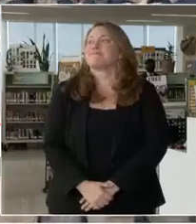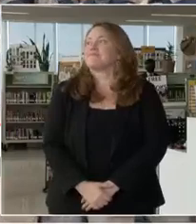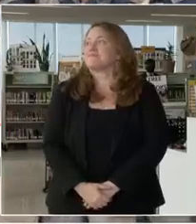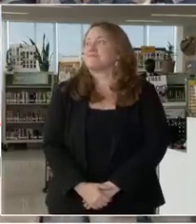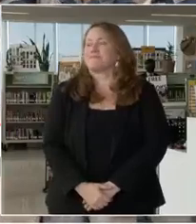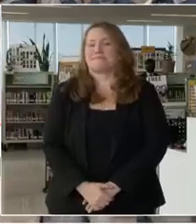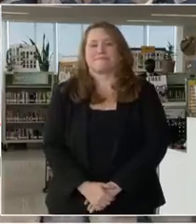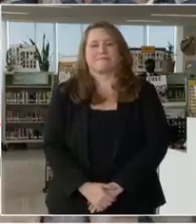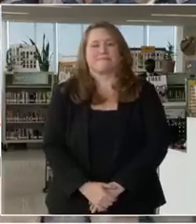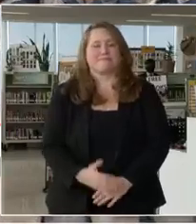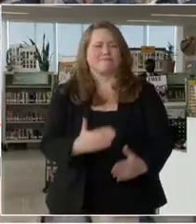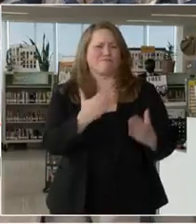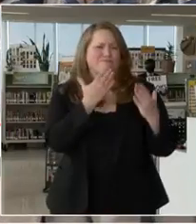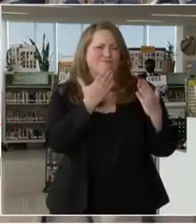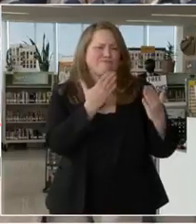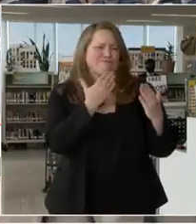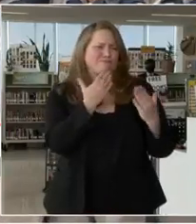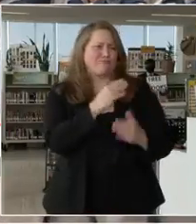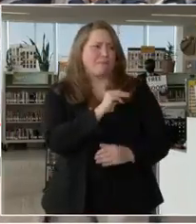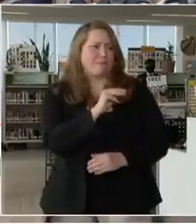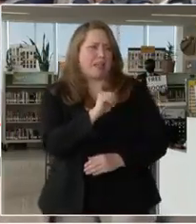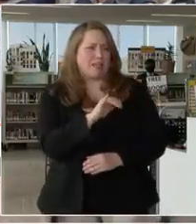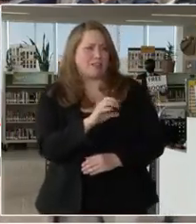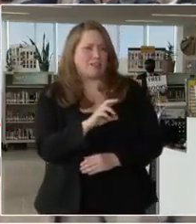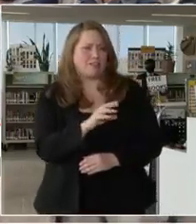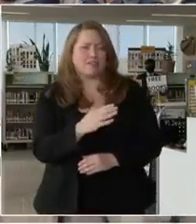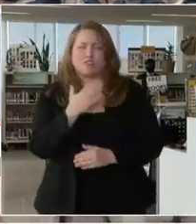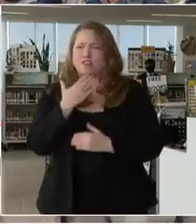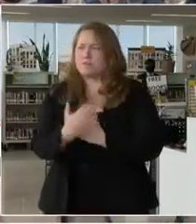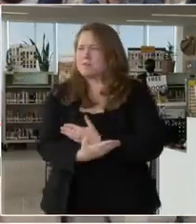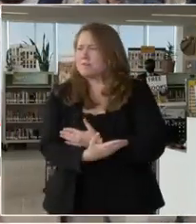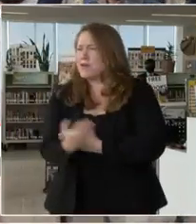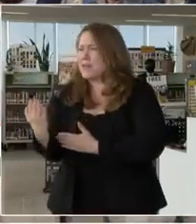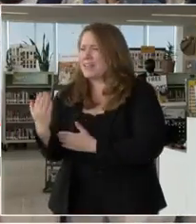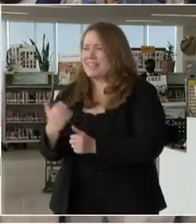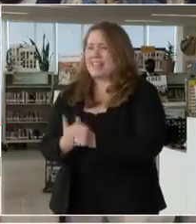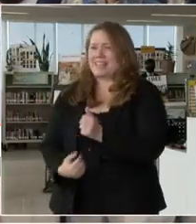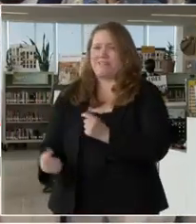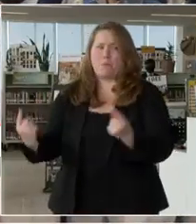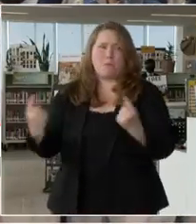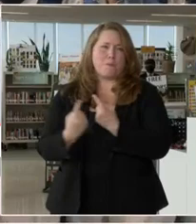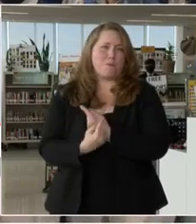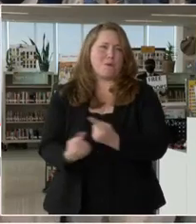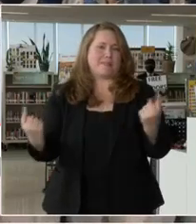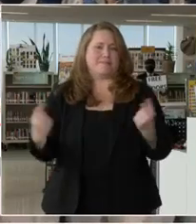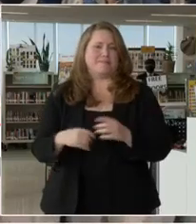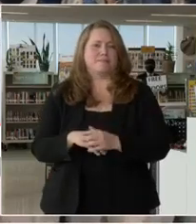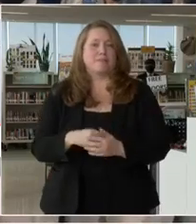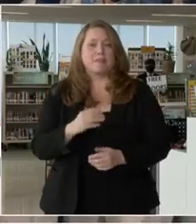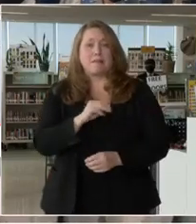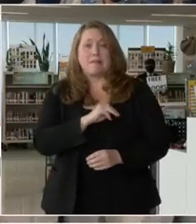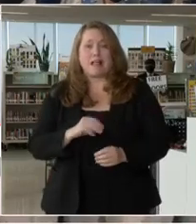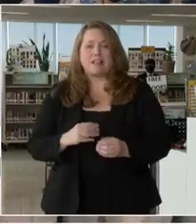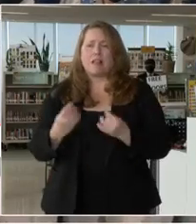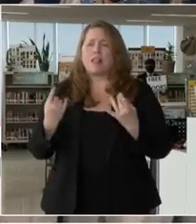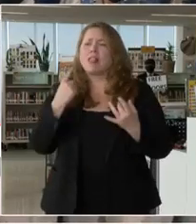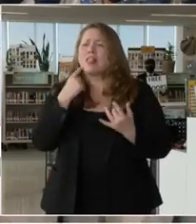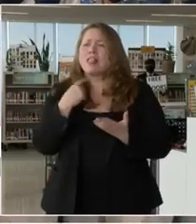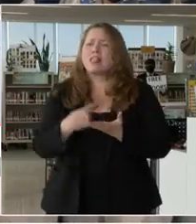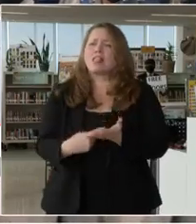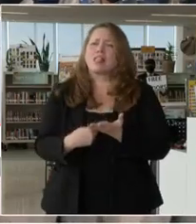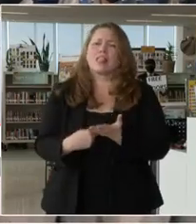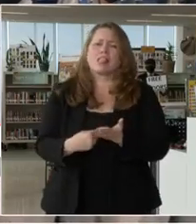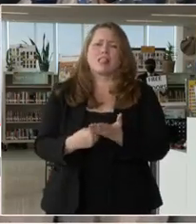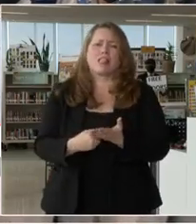Thank you, Madam Mayor. Thank you, Madam Mayor, and good morning, good morning, good morning to everyone. As the mayor was talking and as our young cadet was